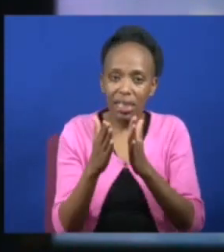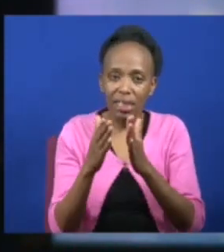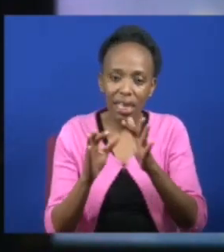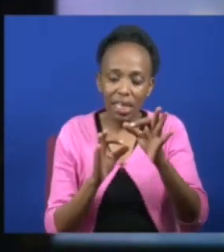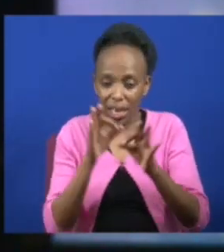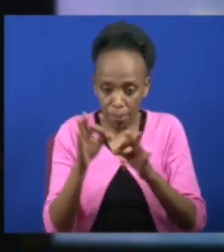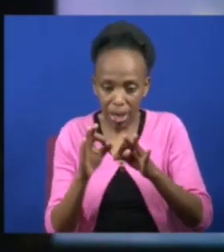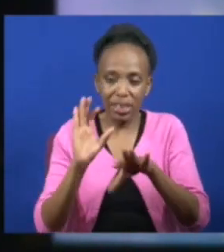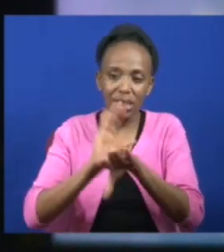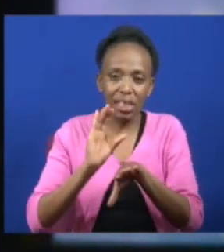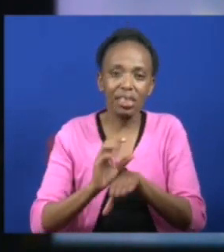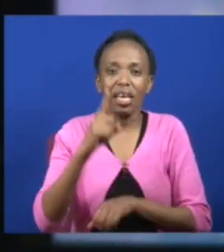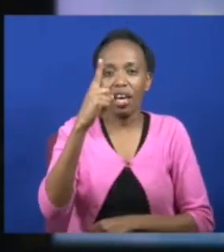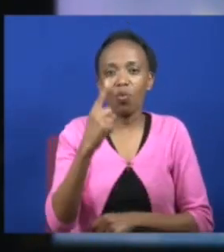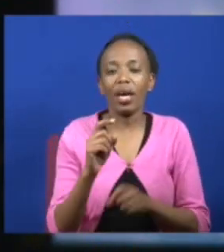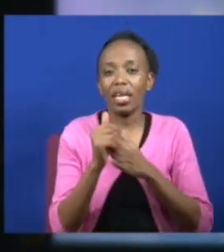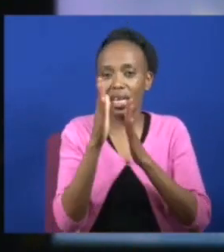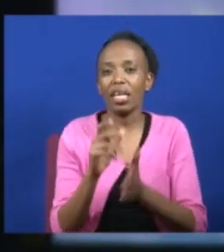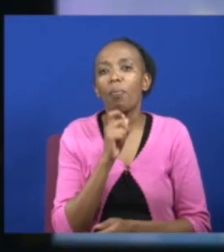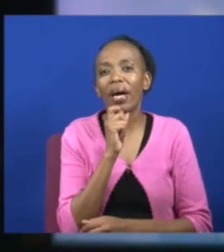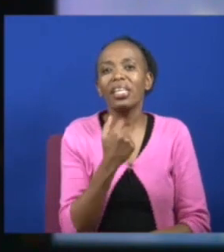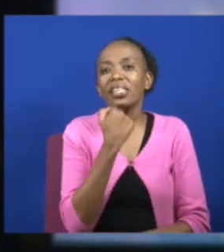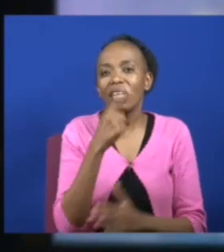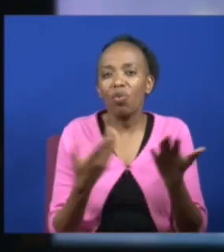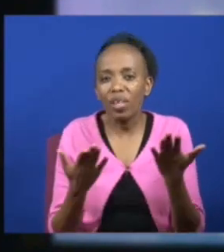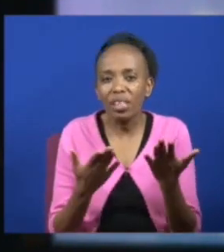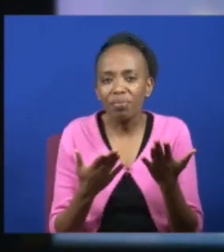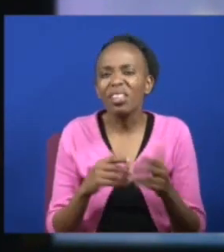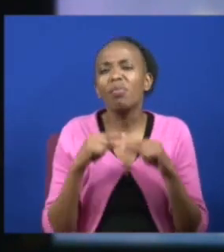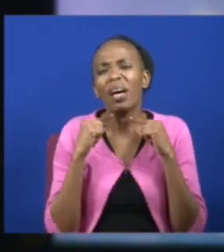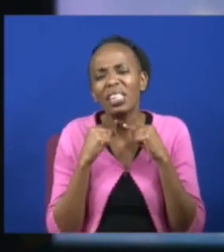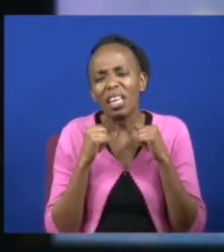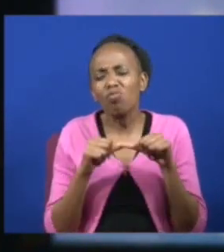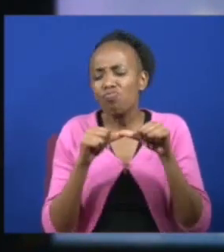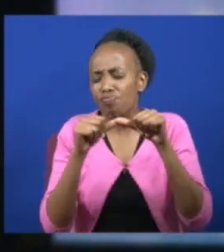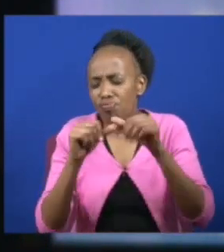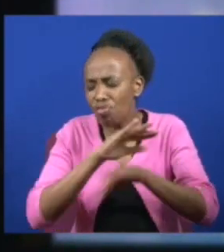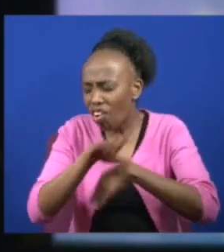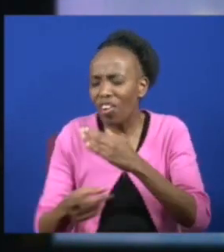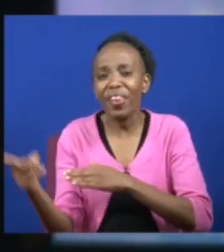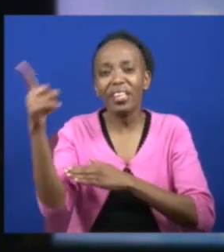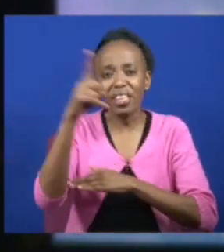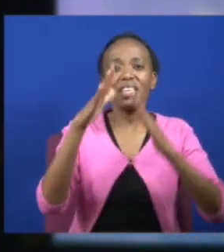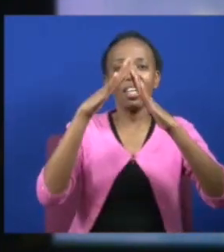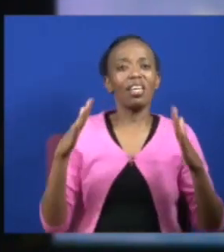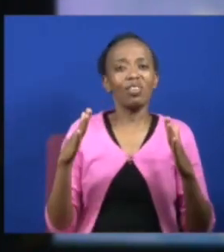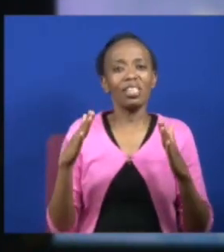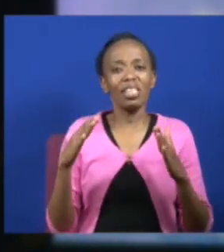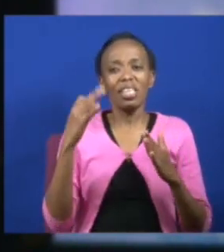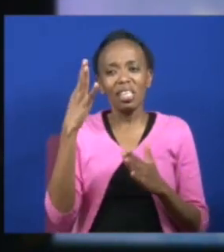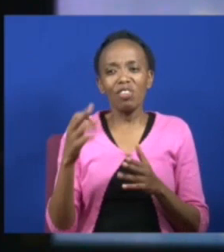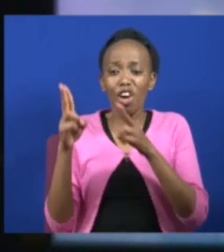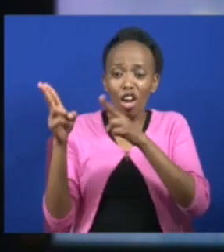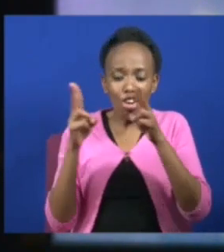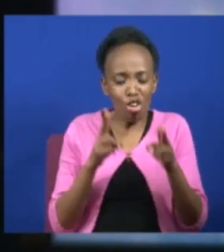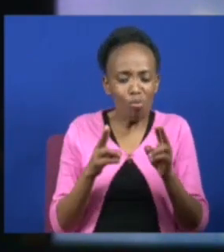Sitam Embakasi, and one leader, a man, was saying, Pastor, spending all the day in the house is